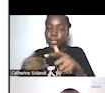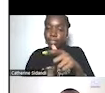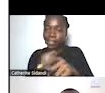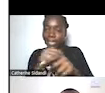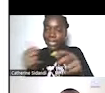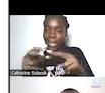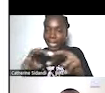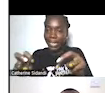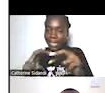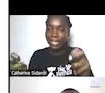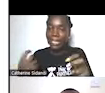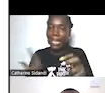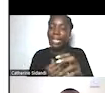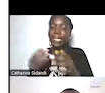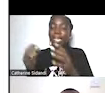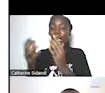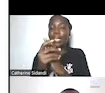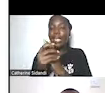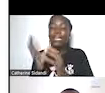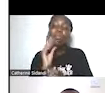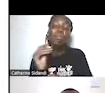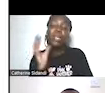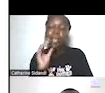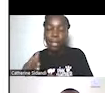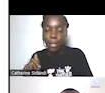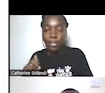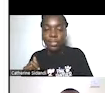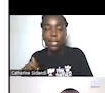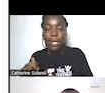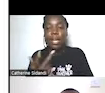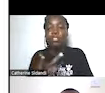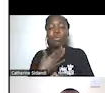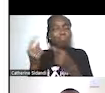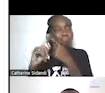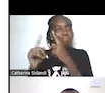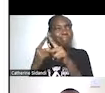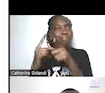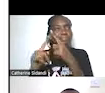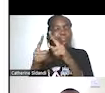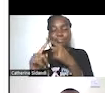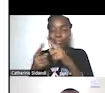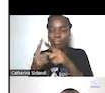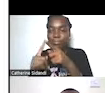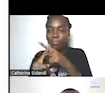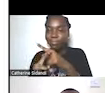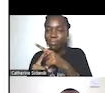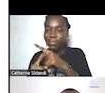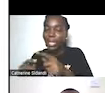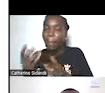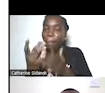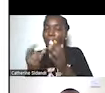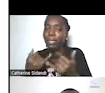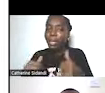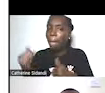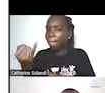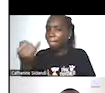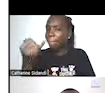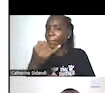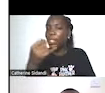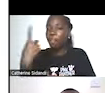you've experienced, and now you just want to reflect. Yeah, you are reflecting on what you are drawing a picture of your life the last 1